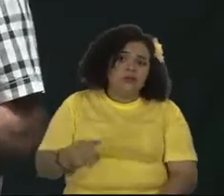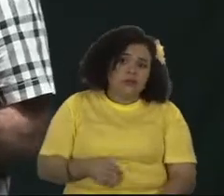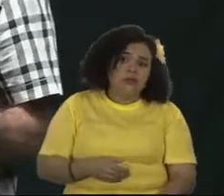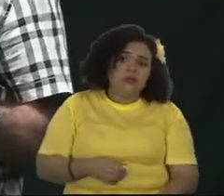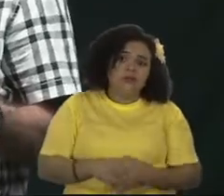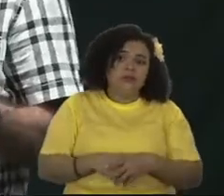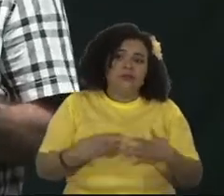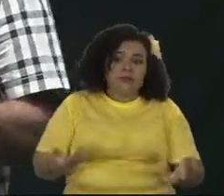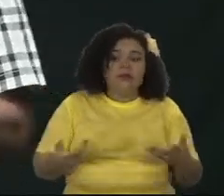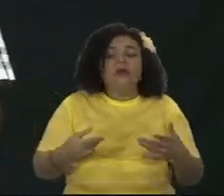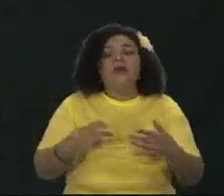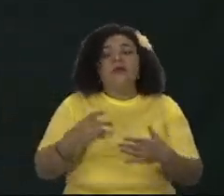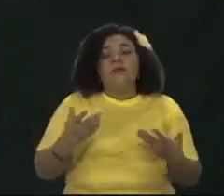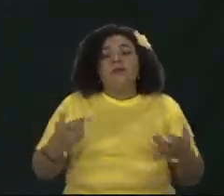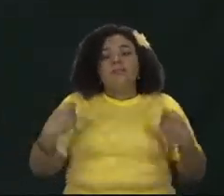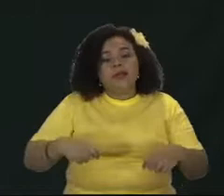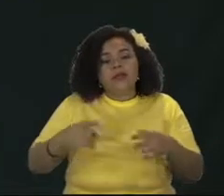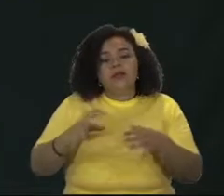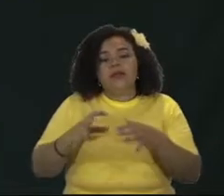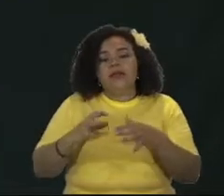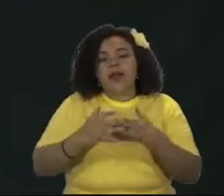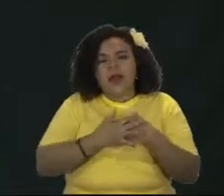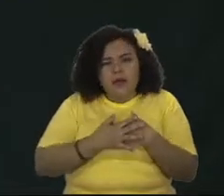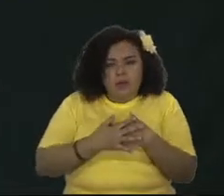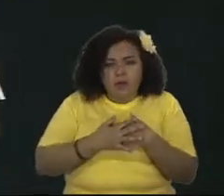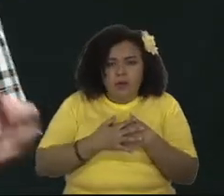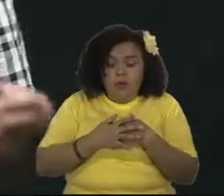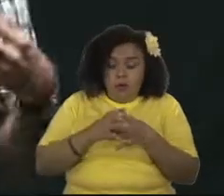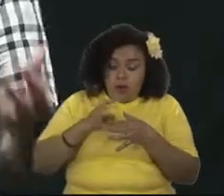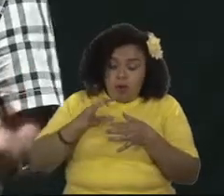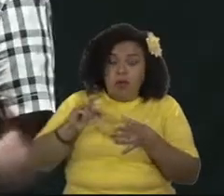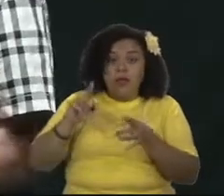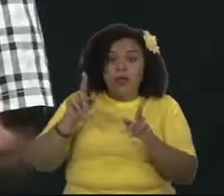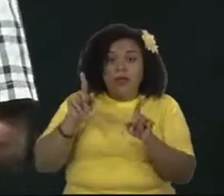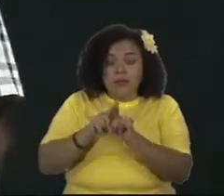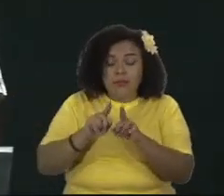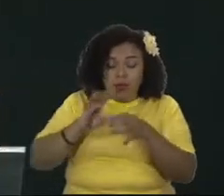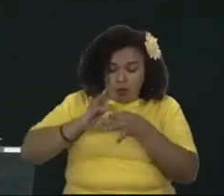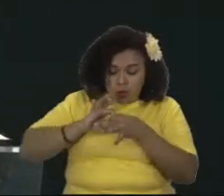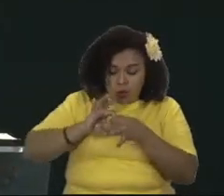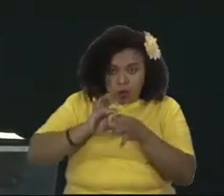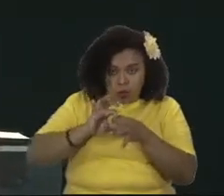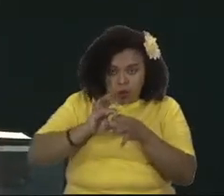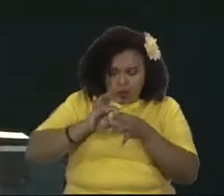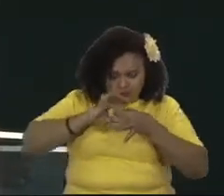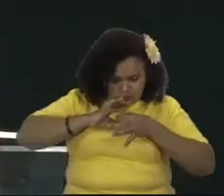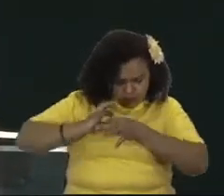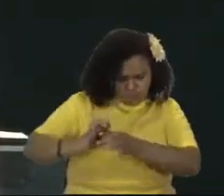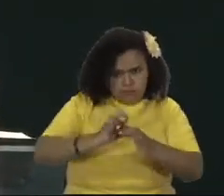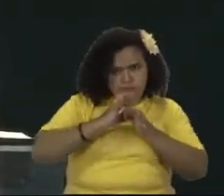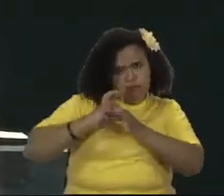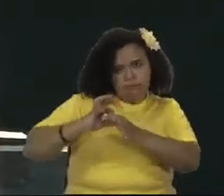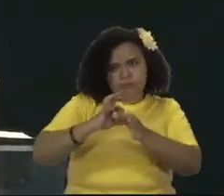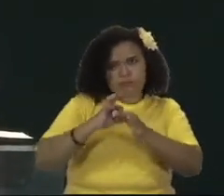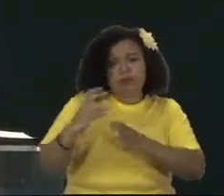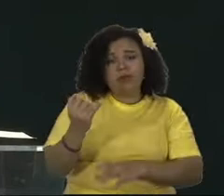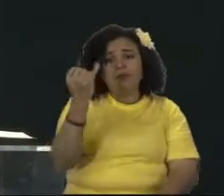destroy themselves, because love and be united, it is important, and we must love one another.